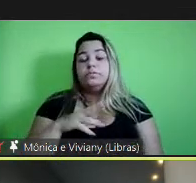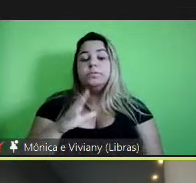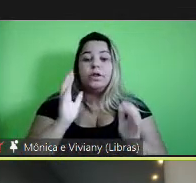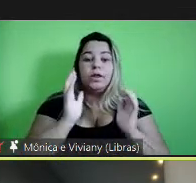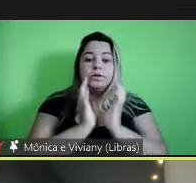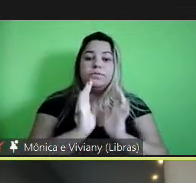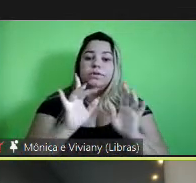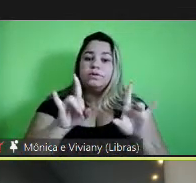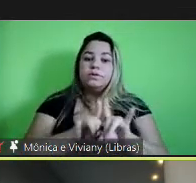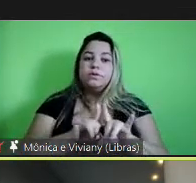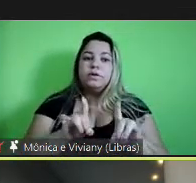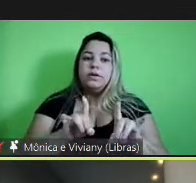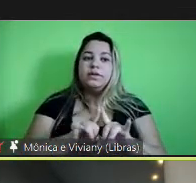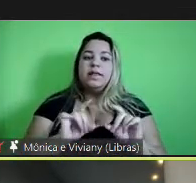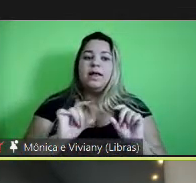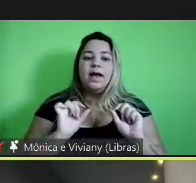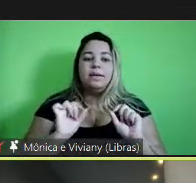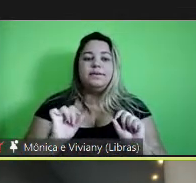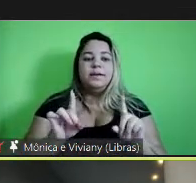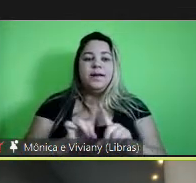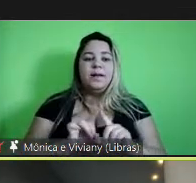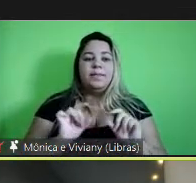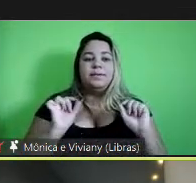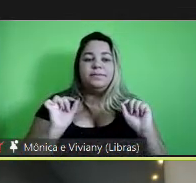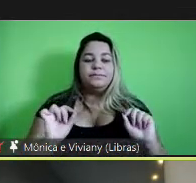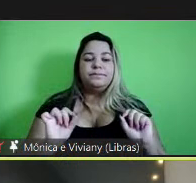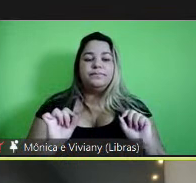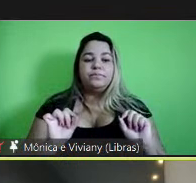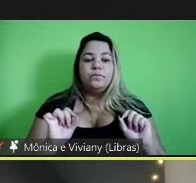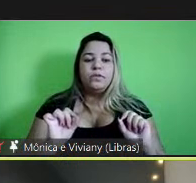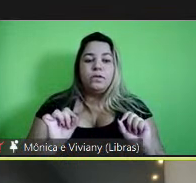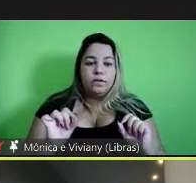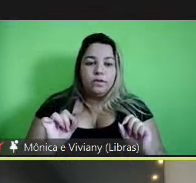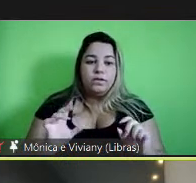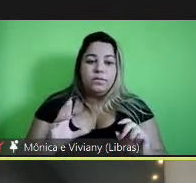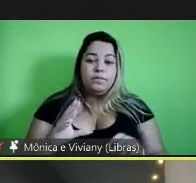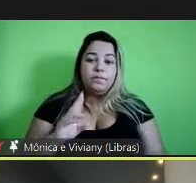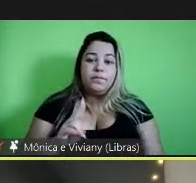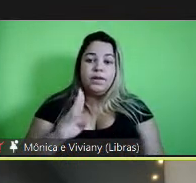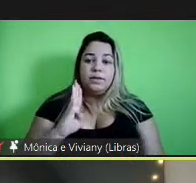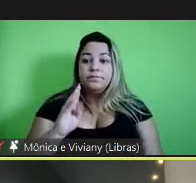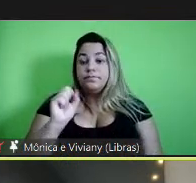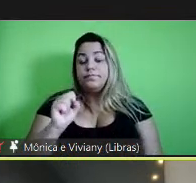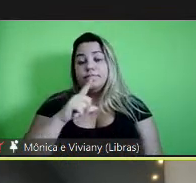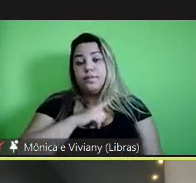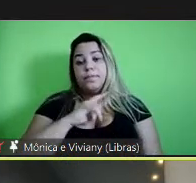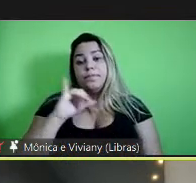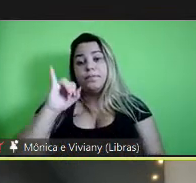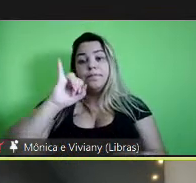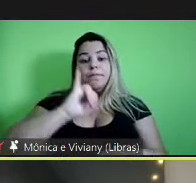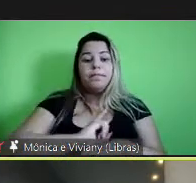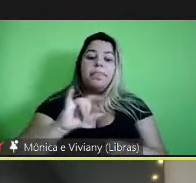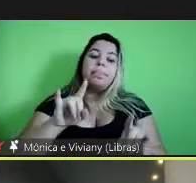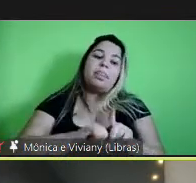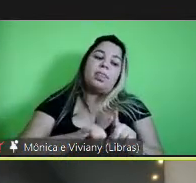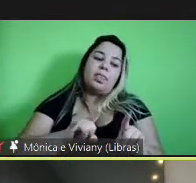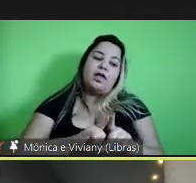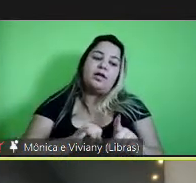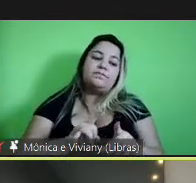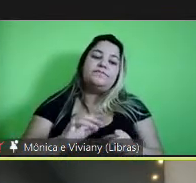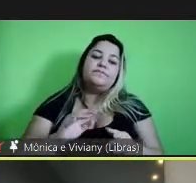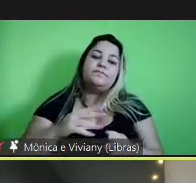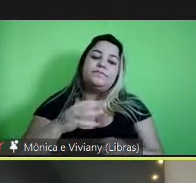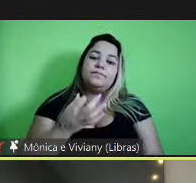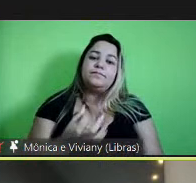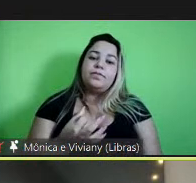the nutritionists so that they can take care, and also the other professionals from the team from APS, that they have a Center for Education